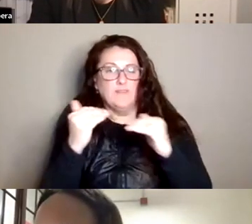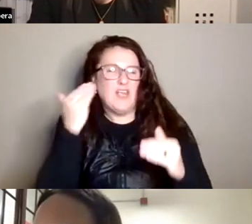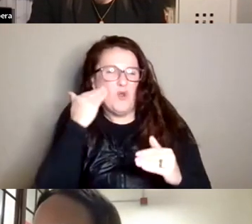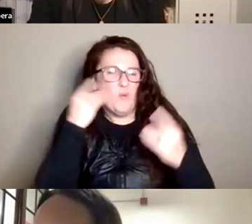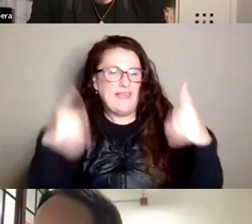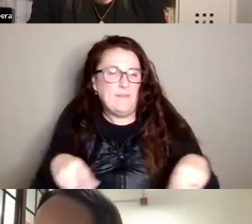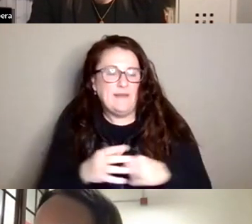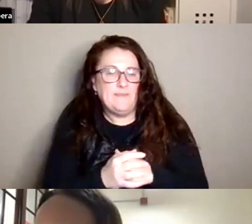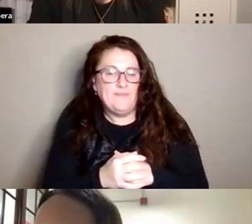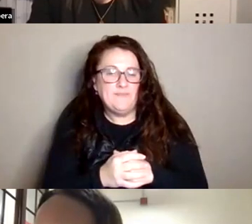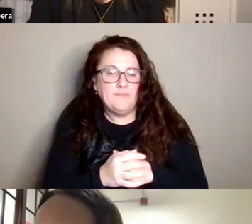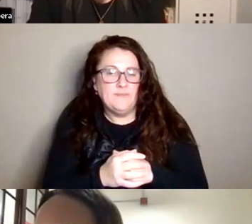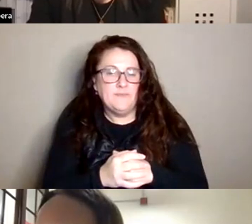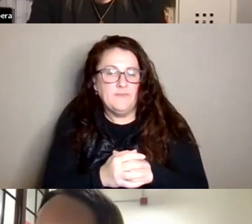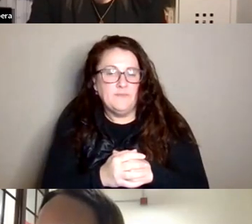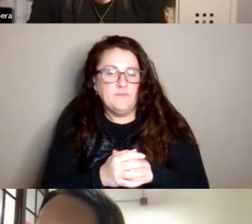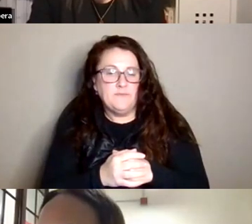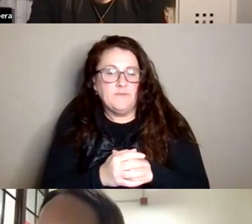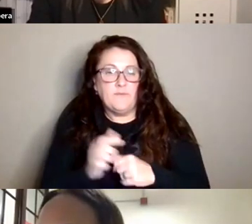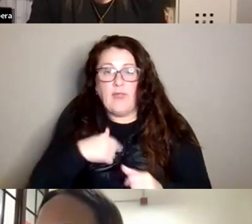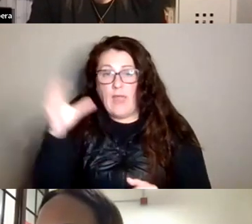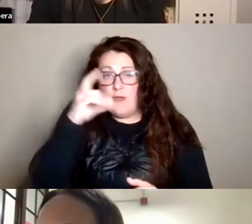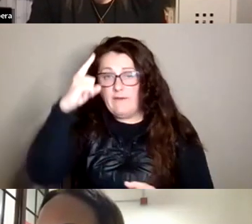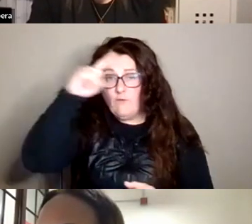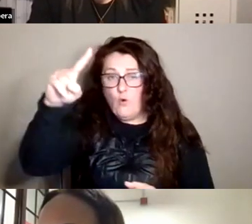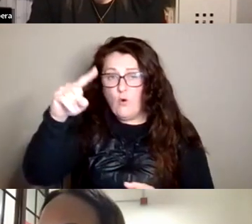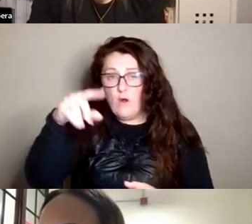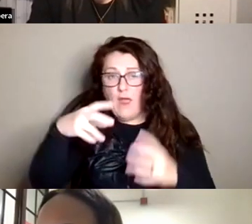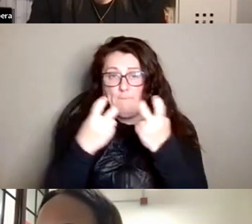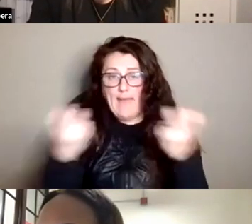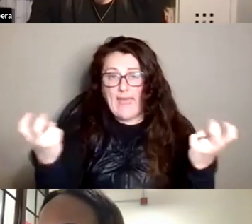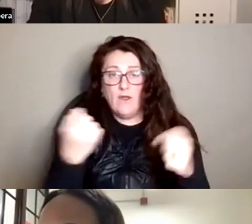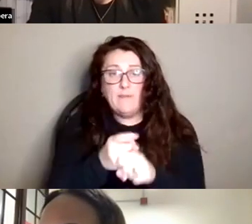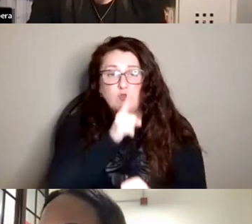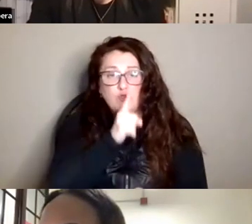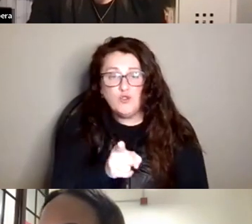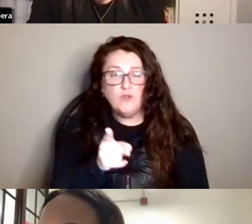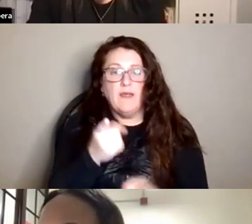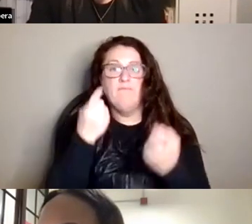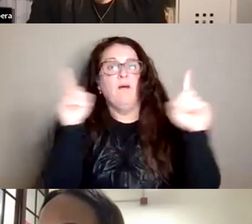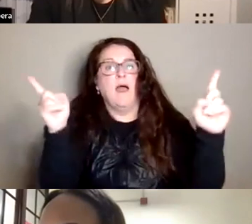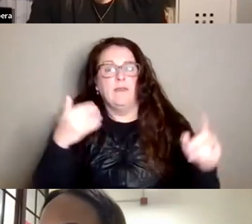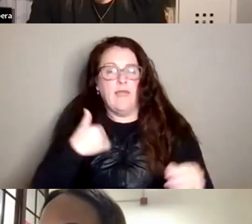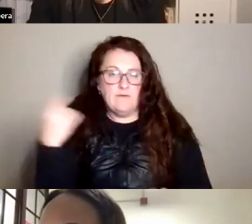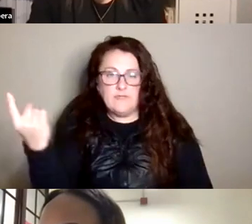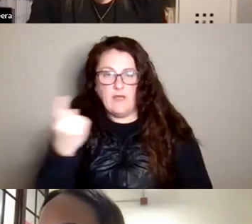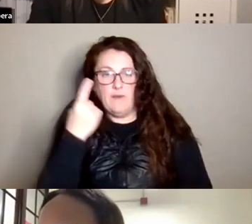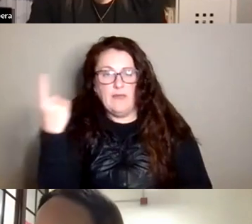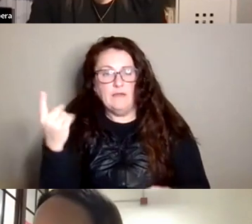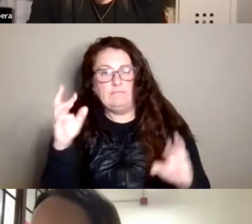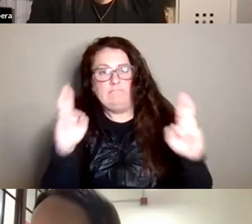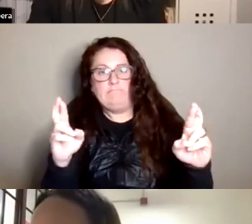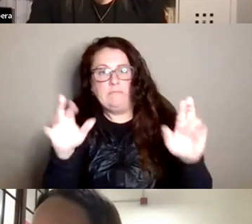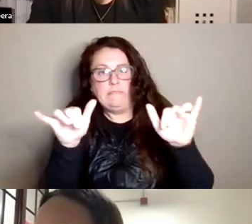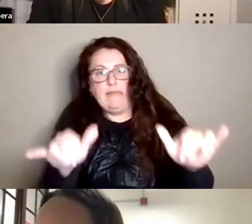In terms of what I'm looking for this panel, to make sure that we finally have someone that can hopefully